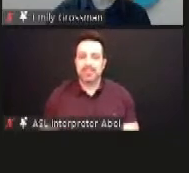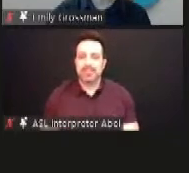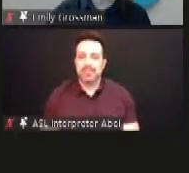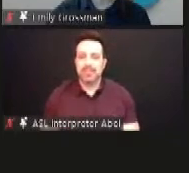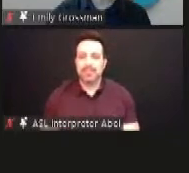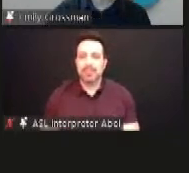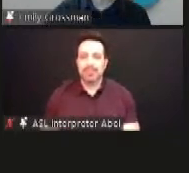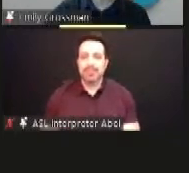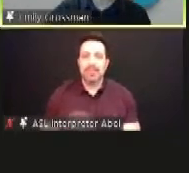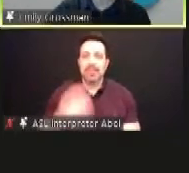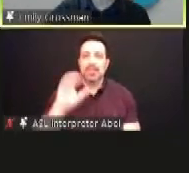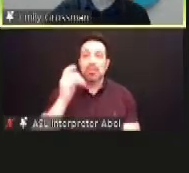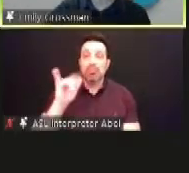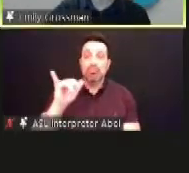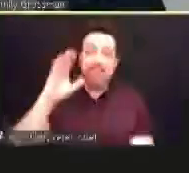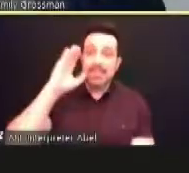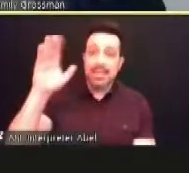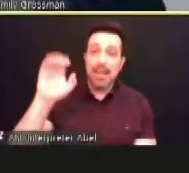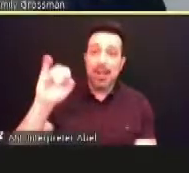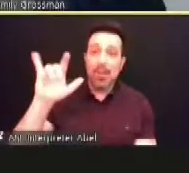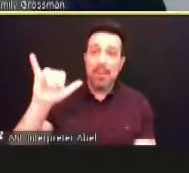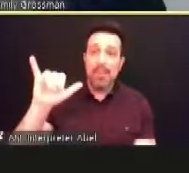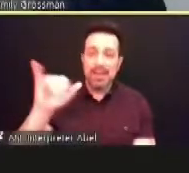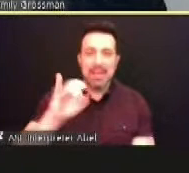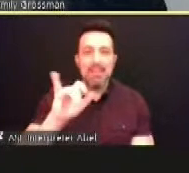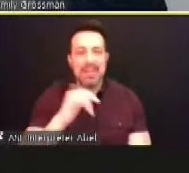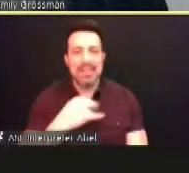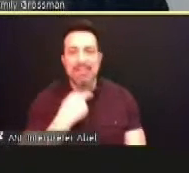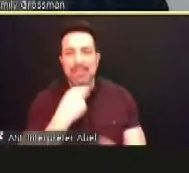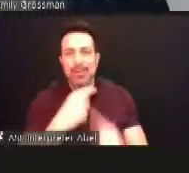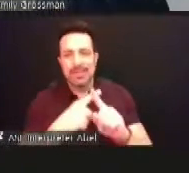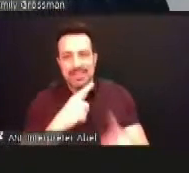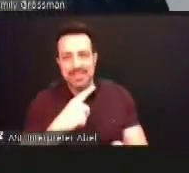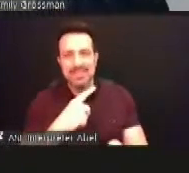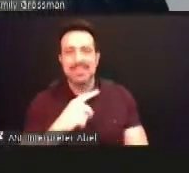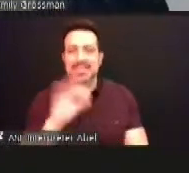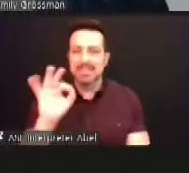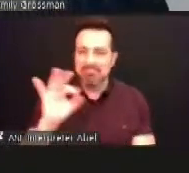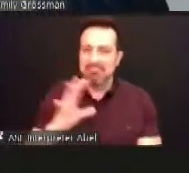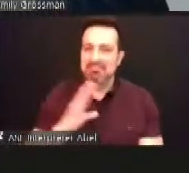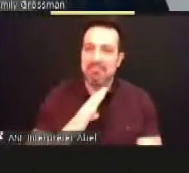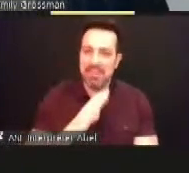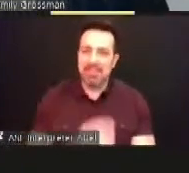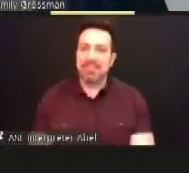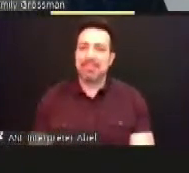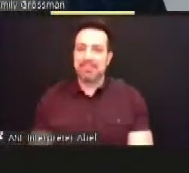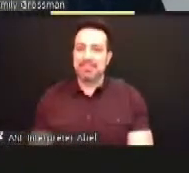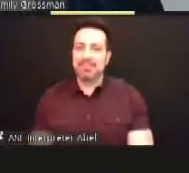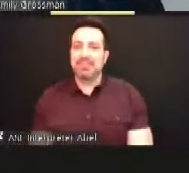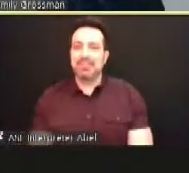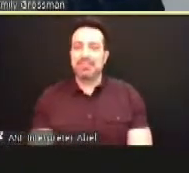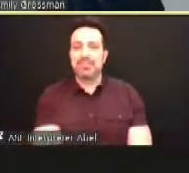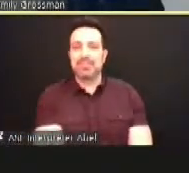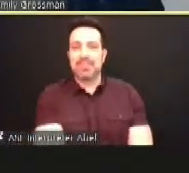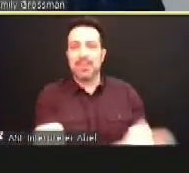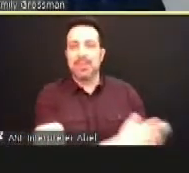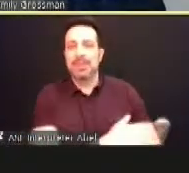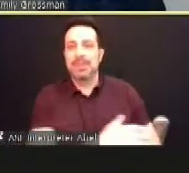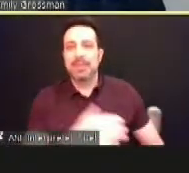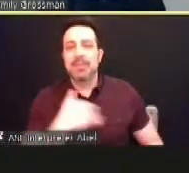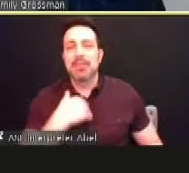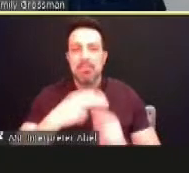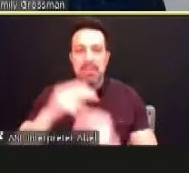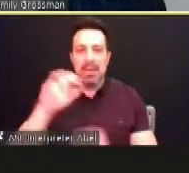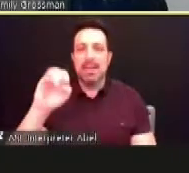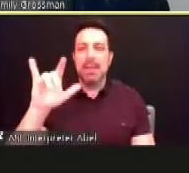Hi, Emily. I was getting myself off mute here. No worries. Thank you. So my name is